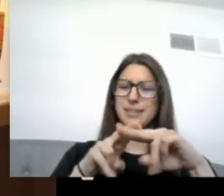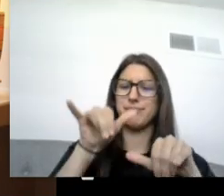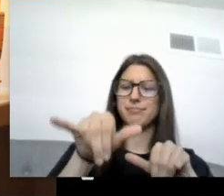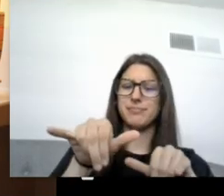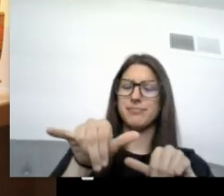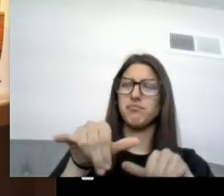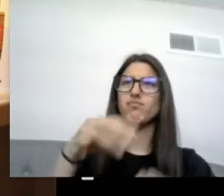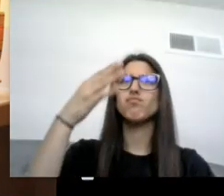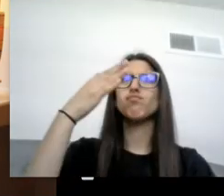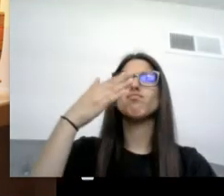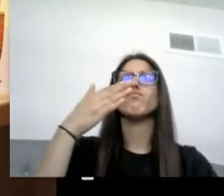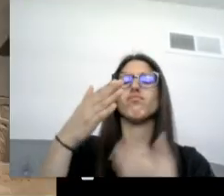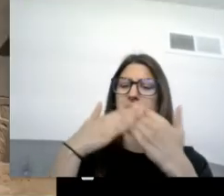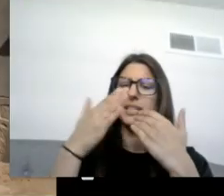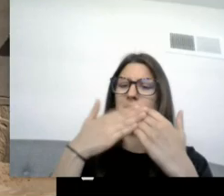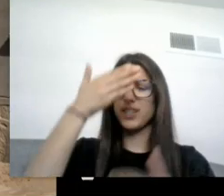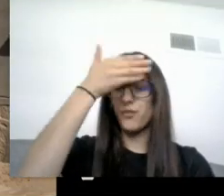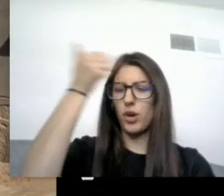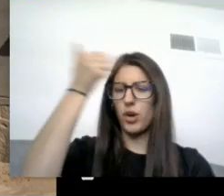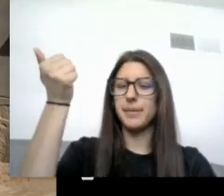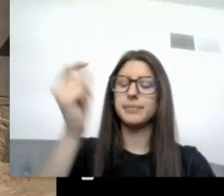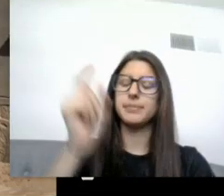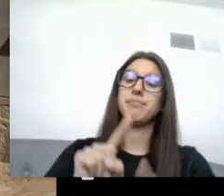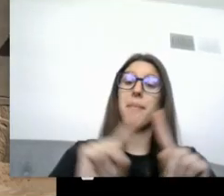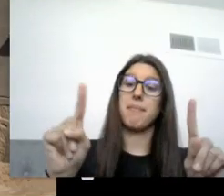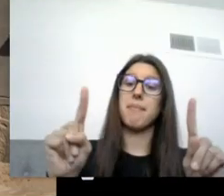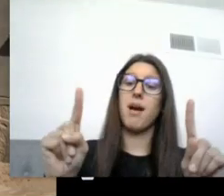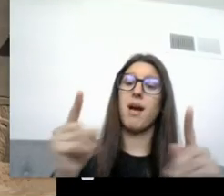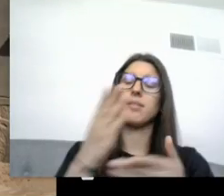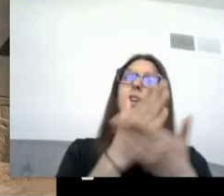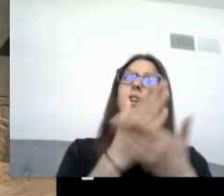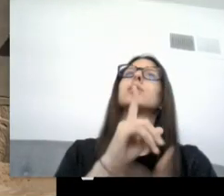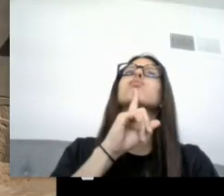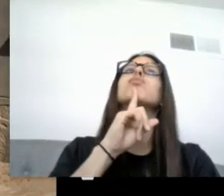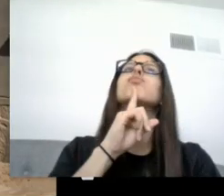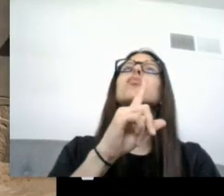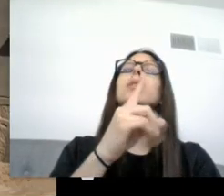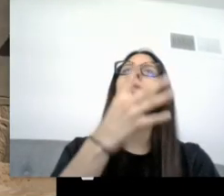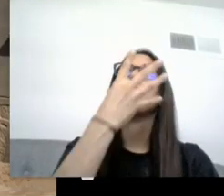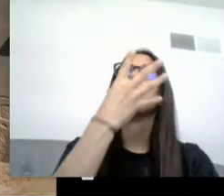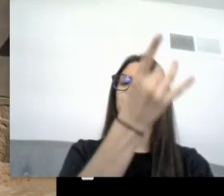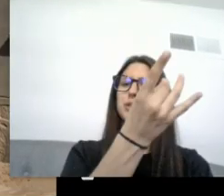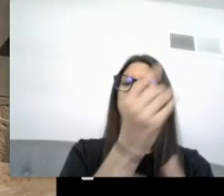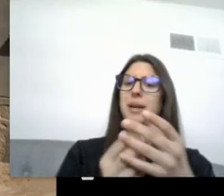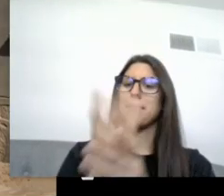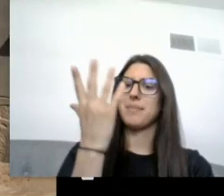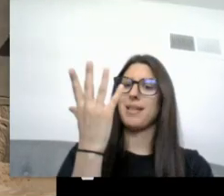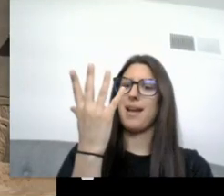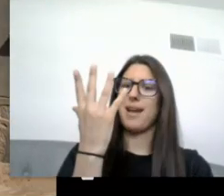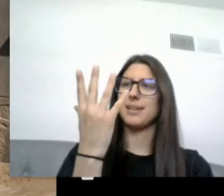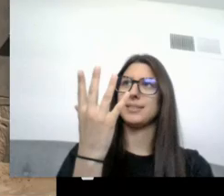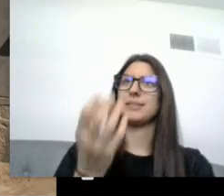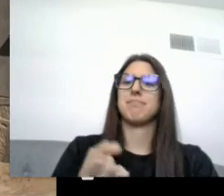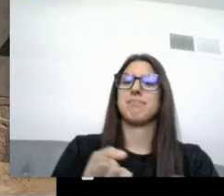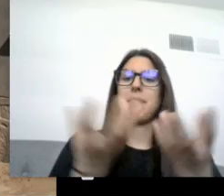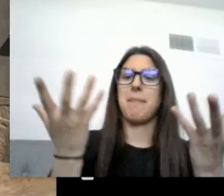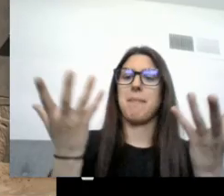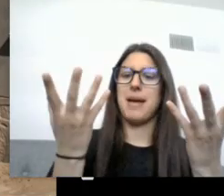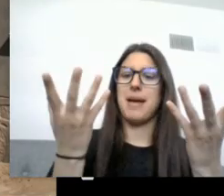them. But there are some really interesting plants. Many of them you can even buy and have in your home or your